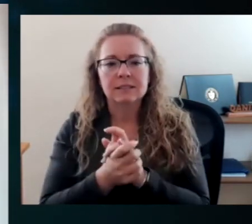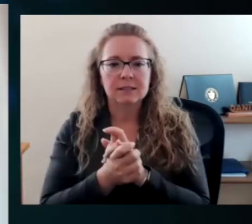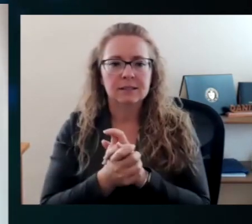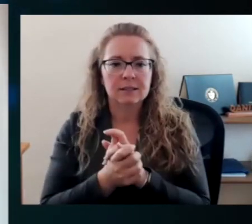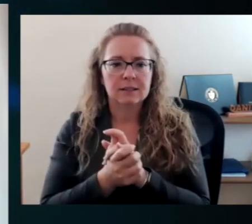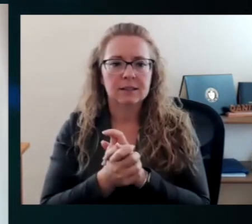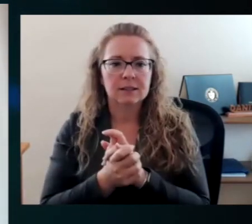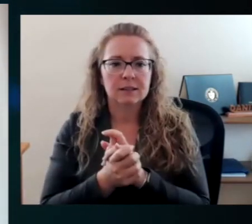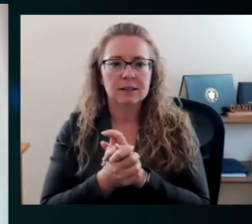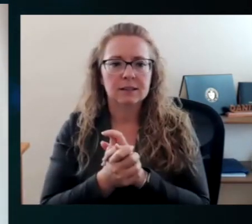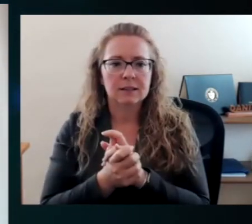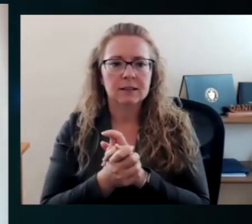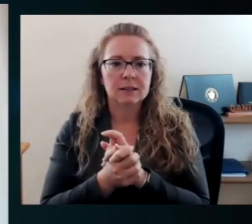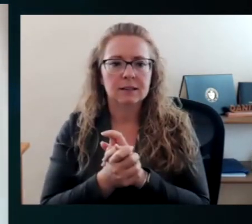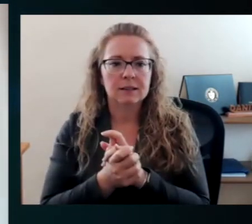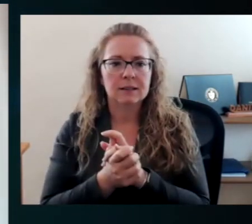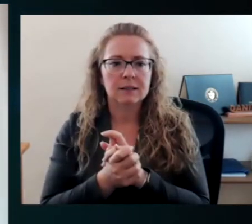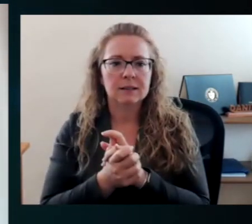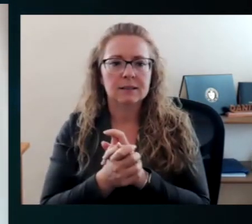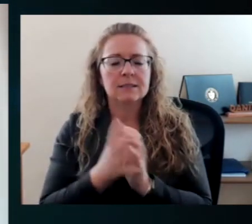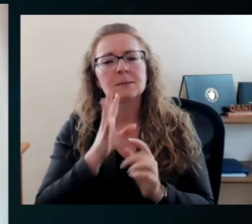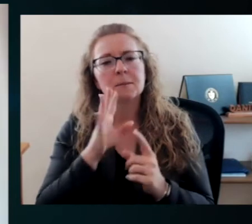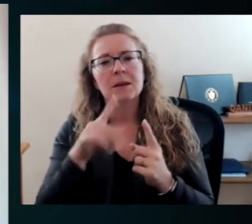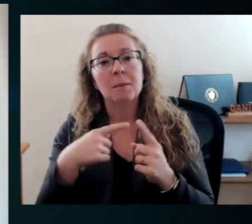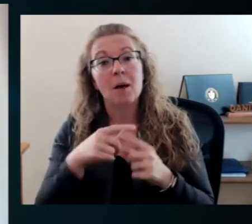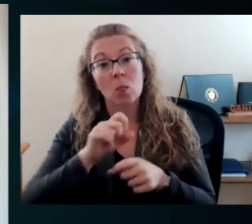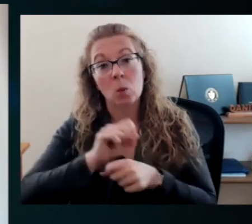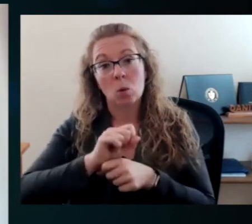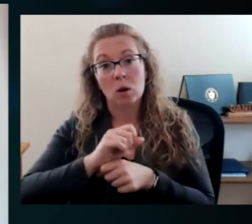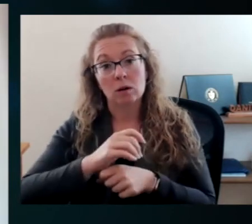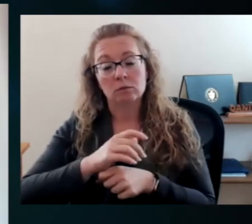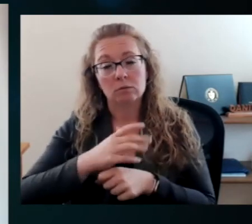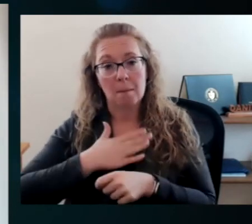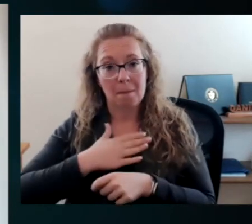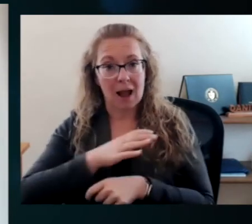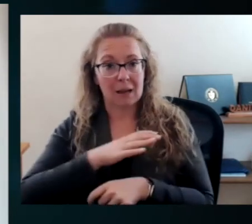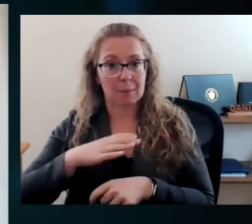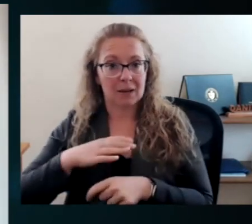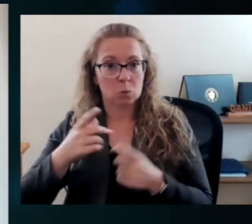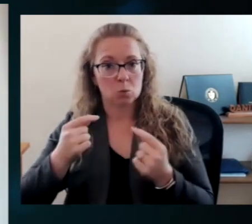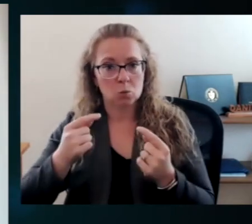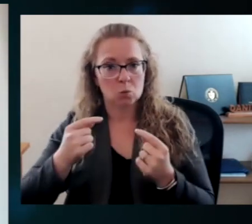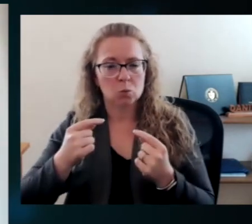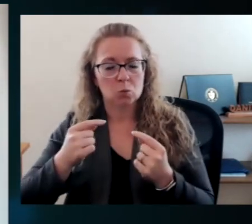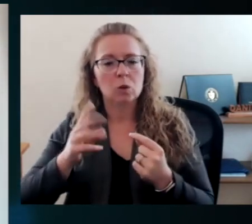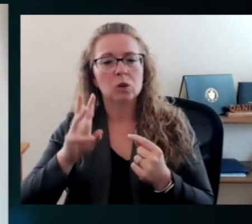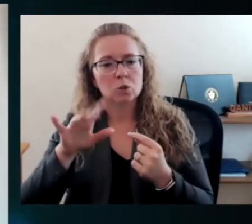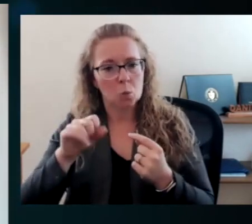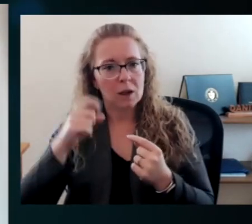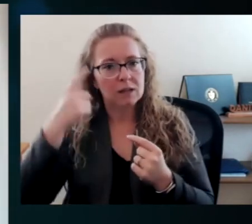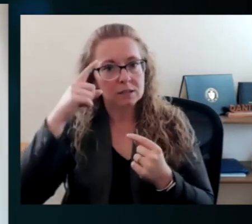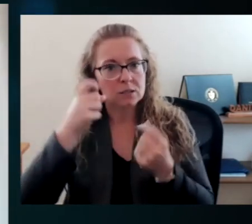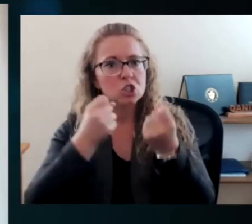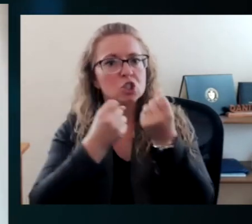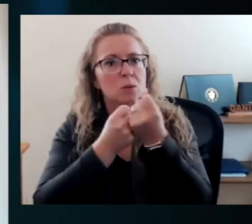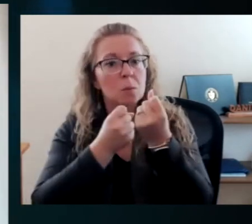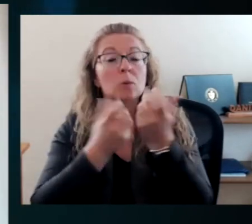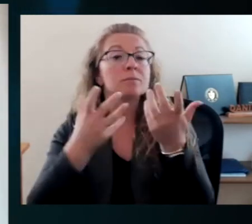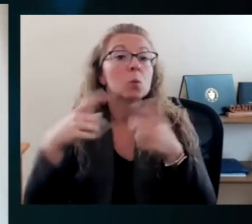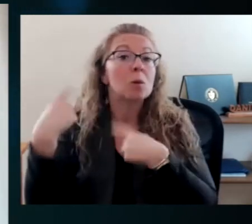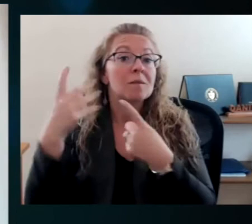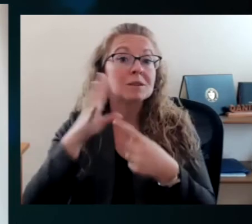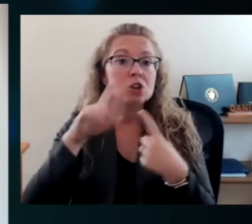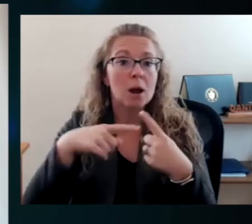work that my committee and I have been doing. There's ways to support, we've been talking about compensation a